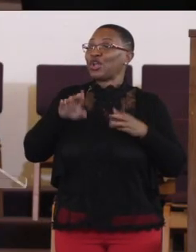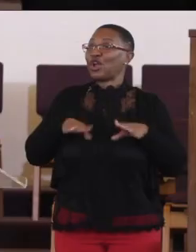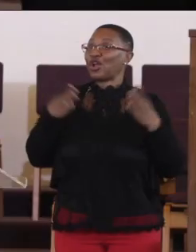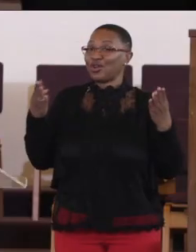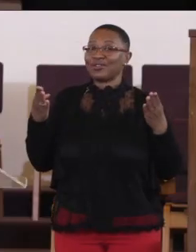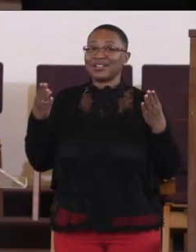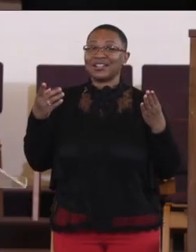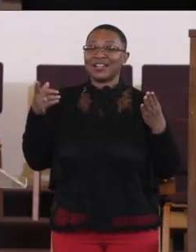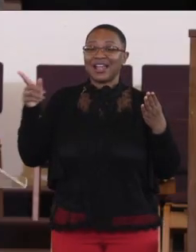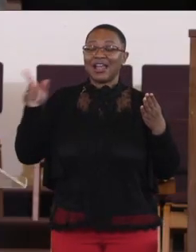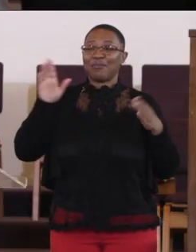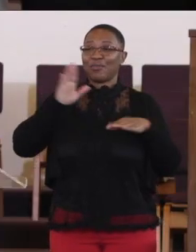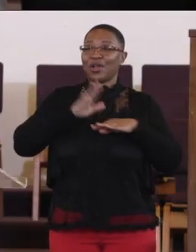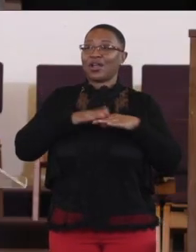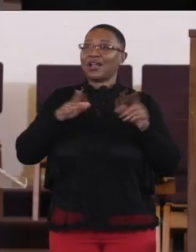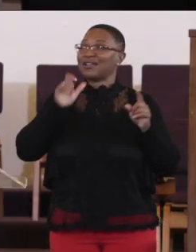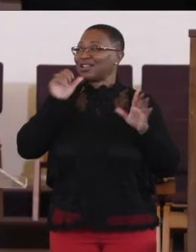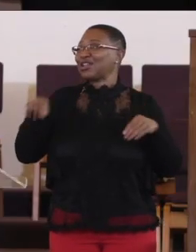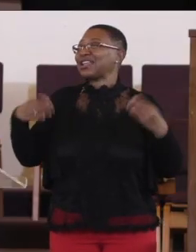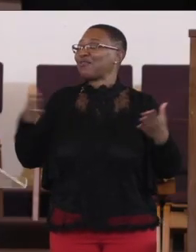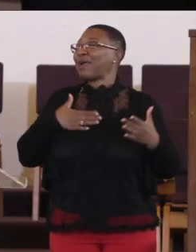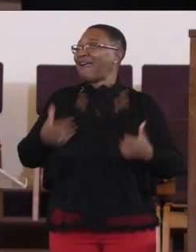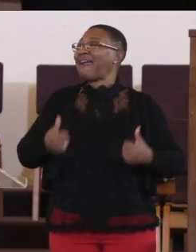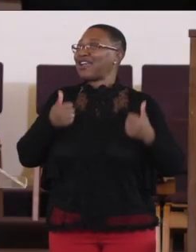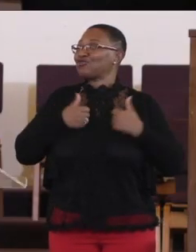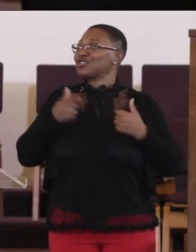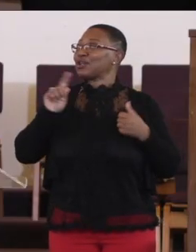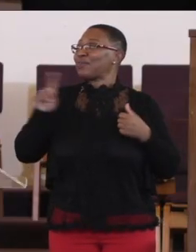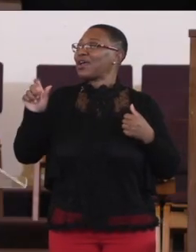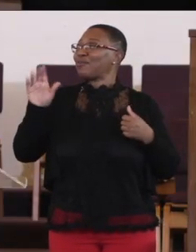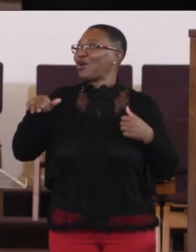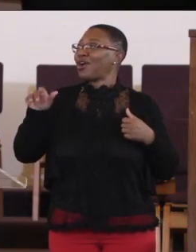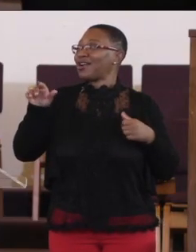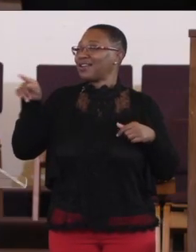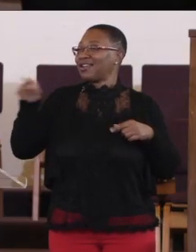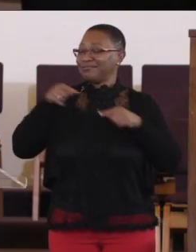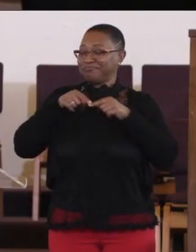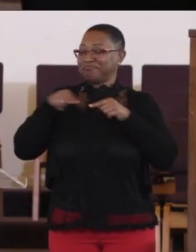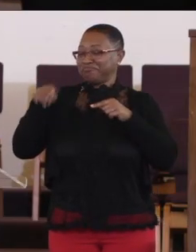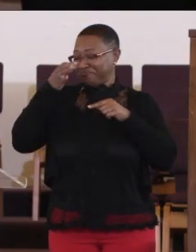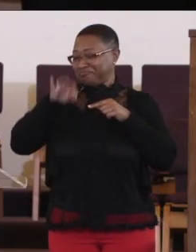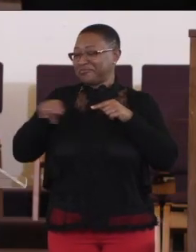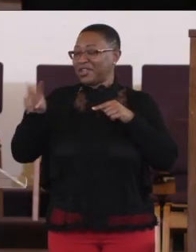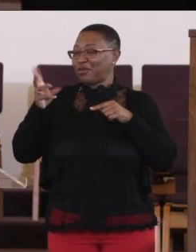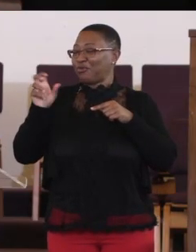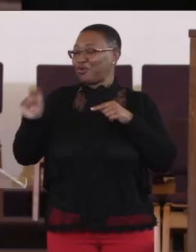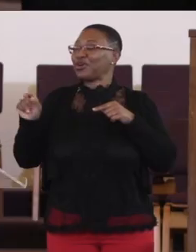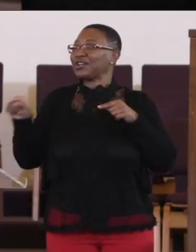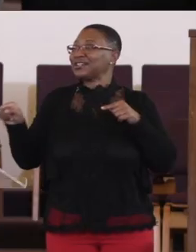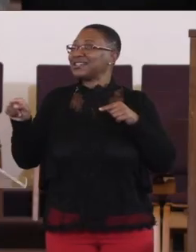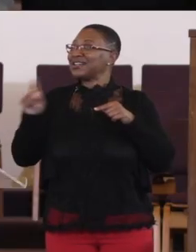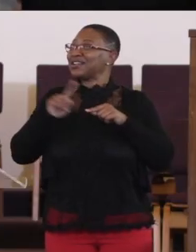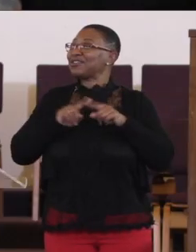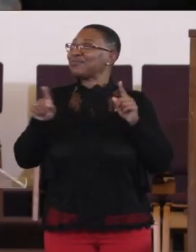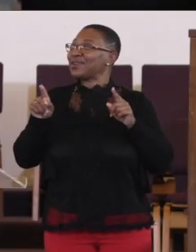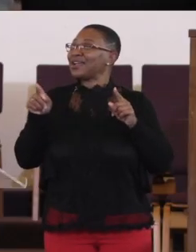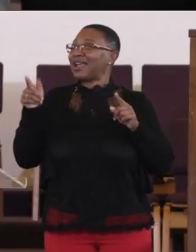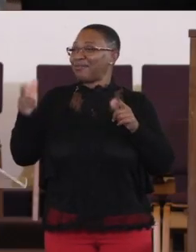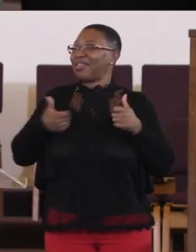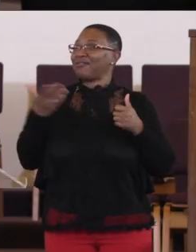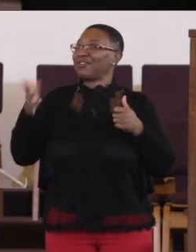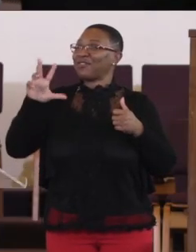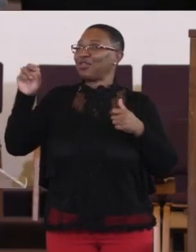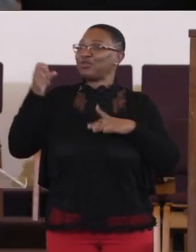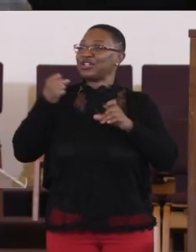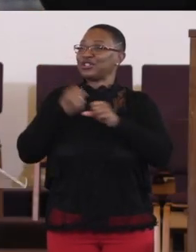on Harvard. I'm not going to give you my address, but I'm just off of Warren, so, and I've been there for 30 years, so